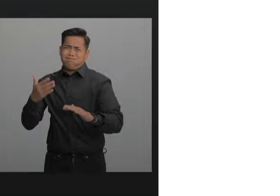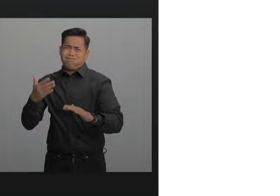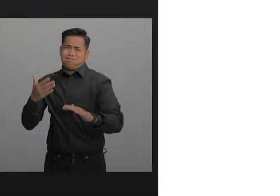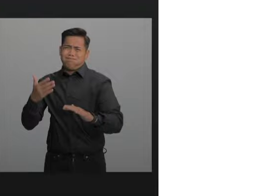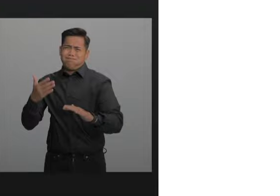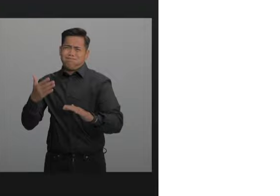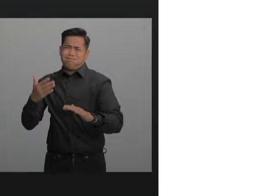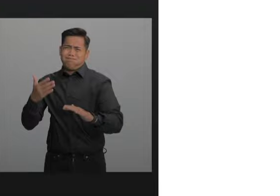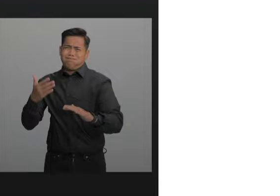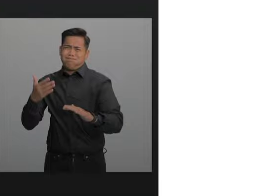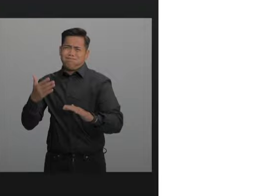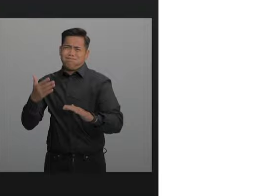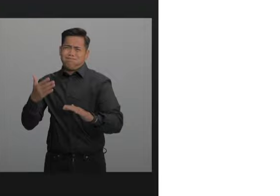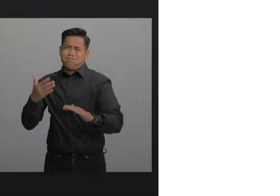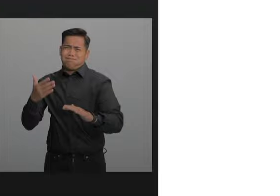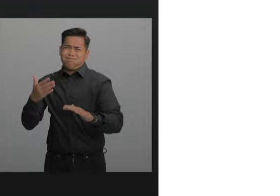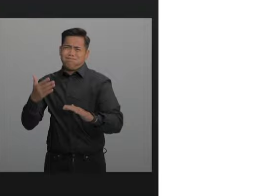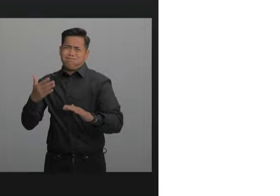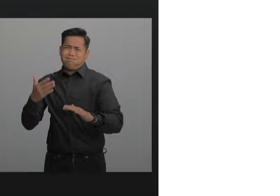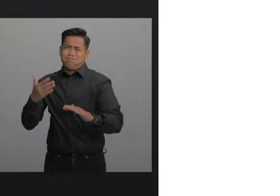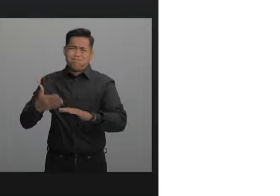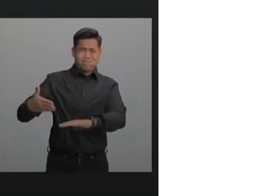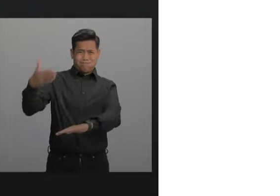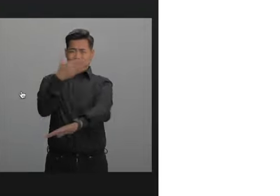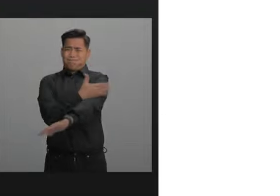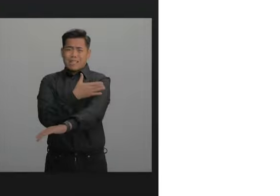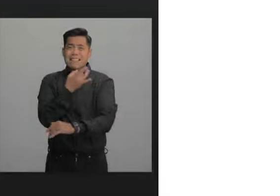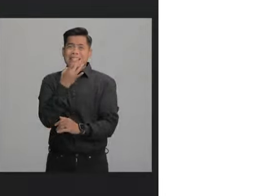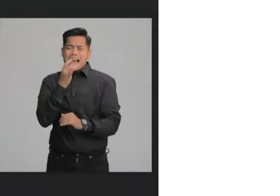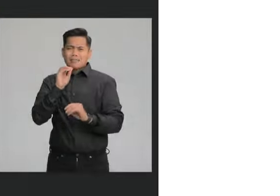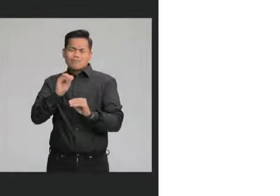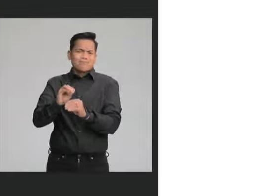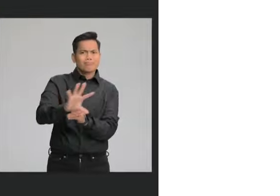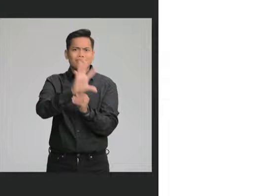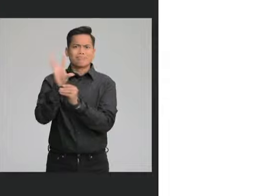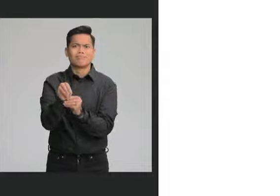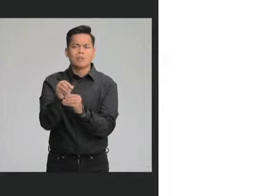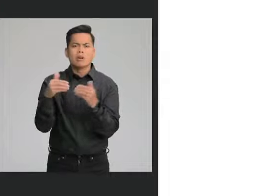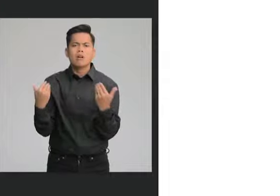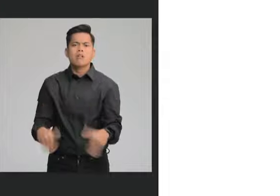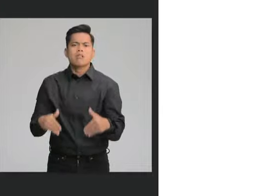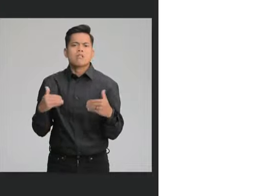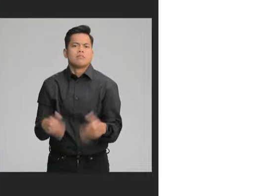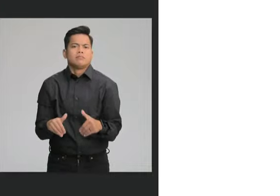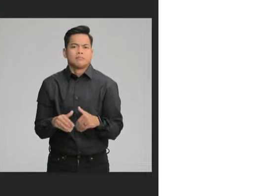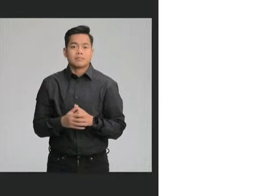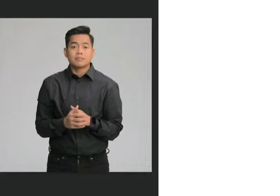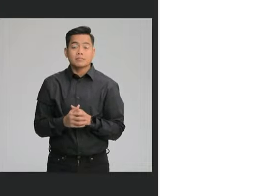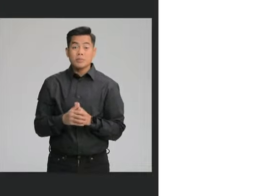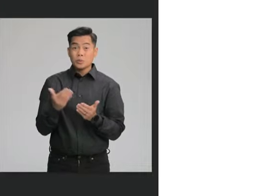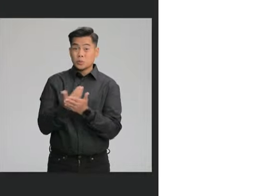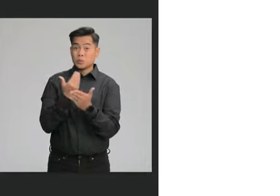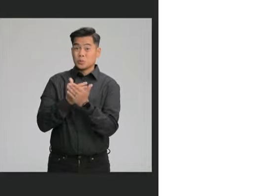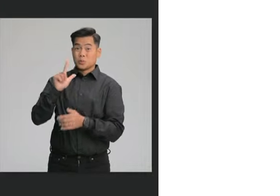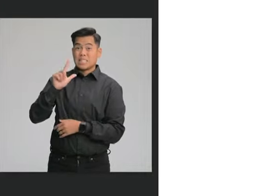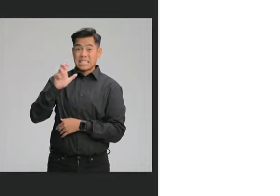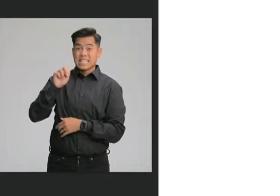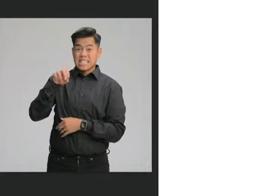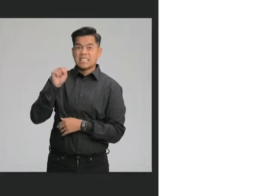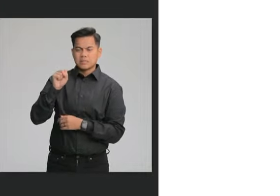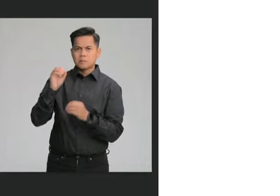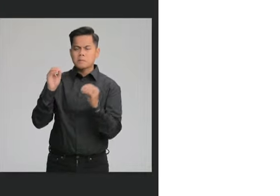pretty sweet. And the macro feature is gonna be really cool. In light capture for photos. The new lens is sharper with